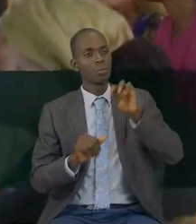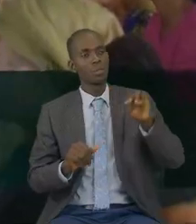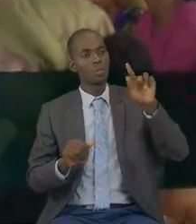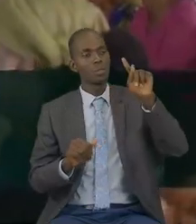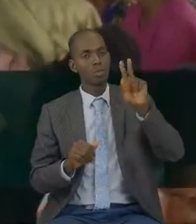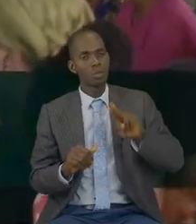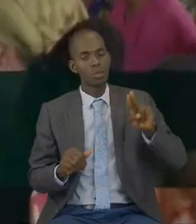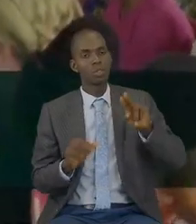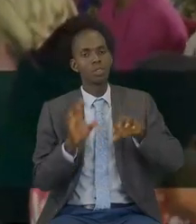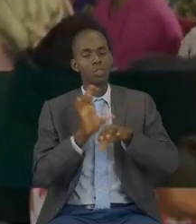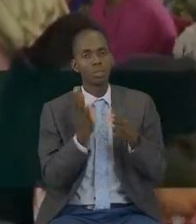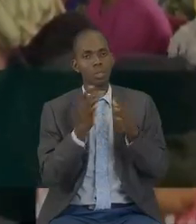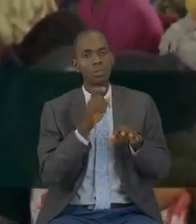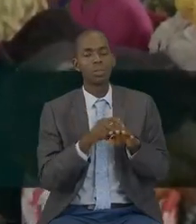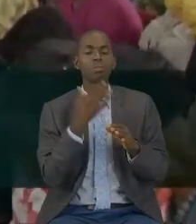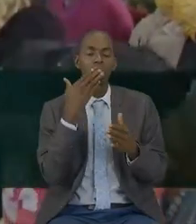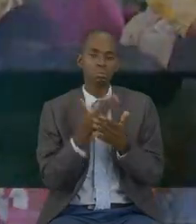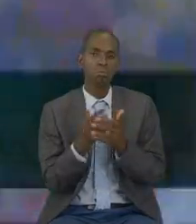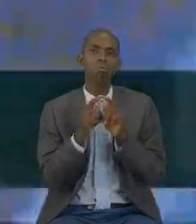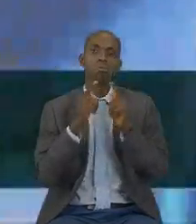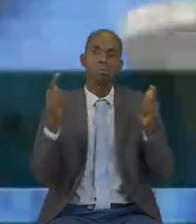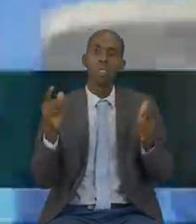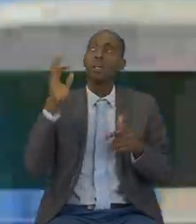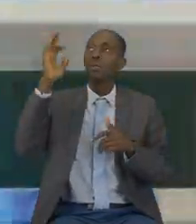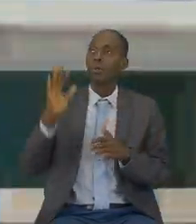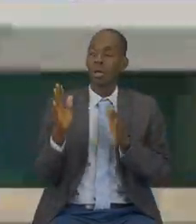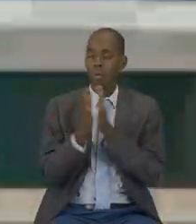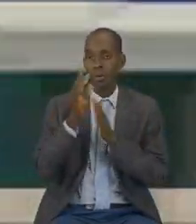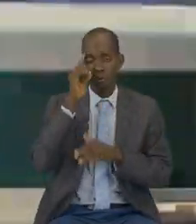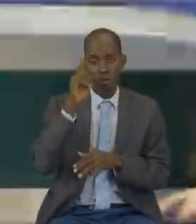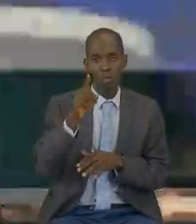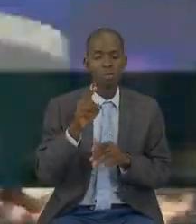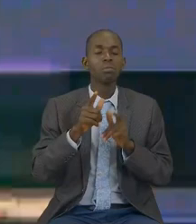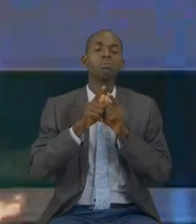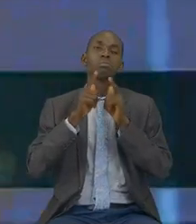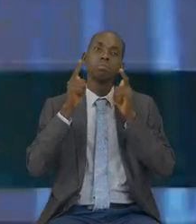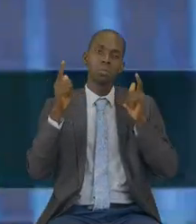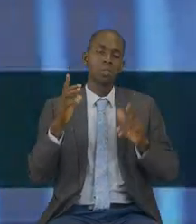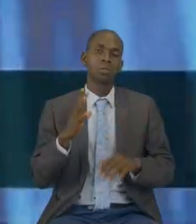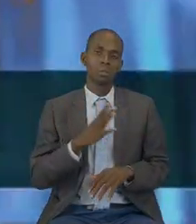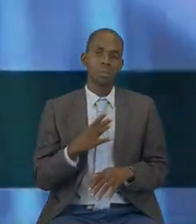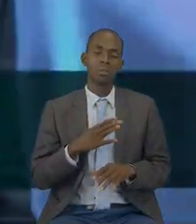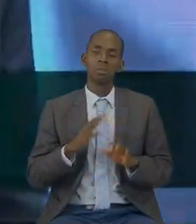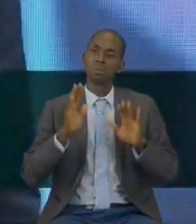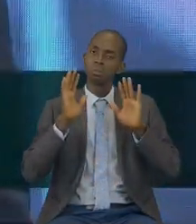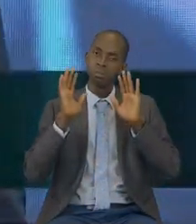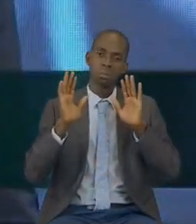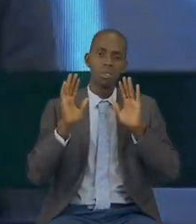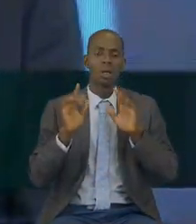Pastor's prayer for you, great. The prophet's prayer for you, wonderful.